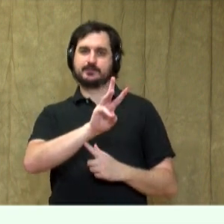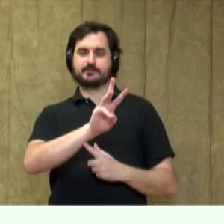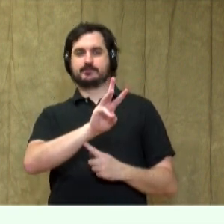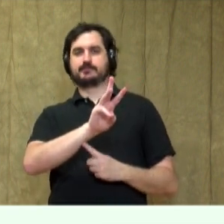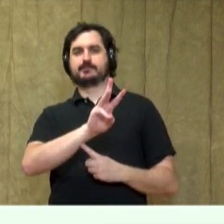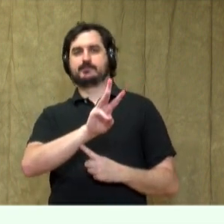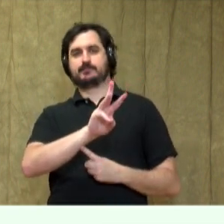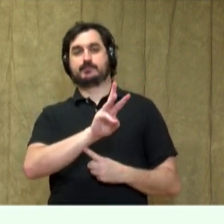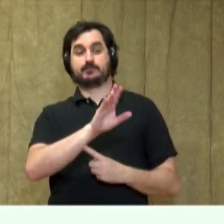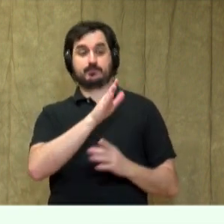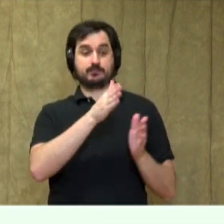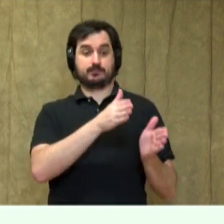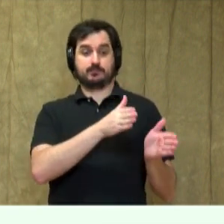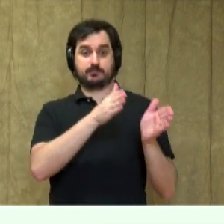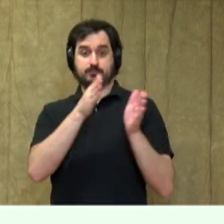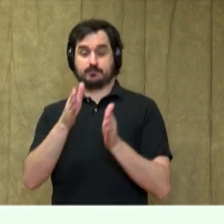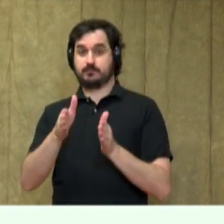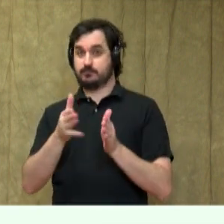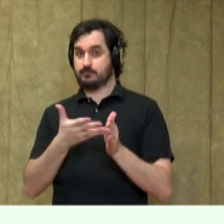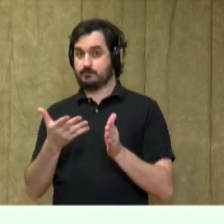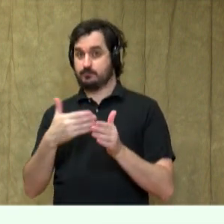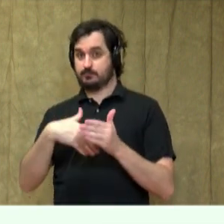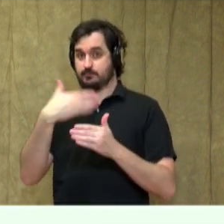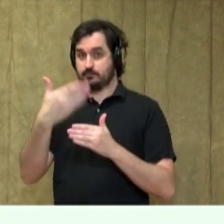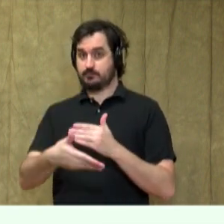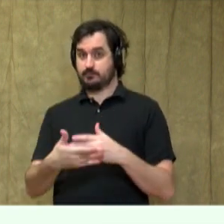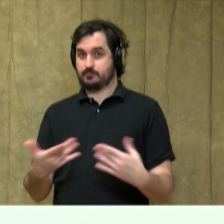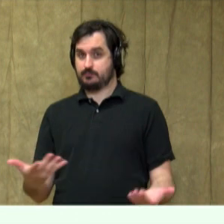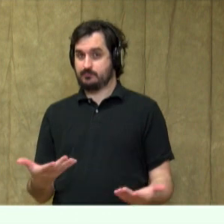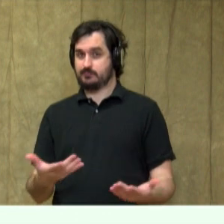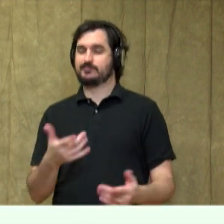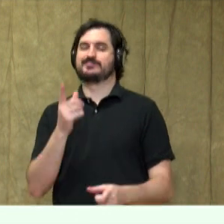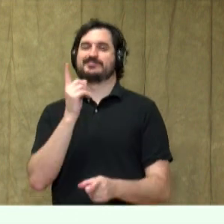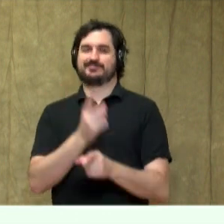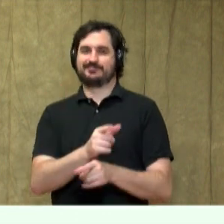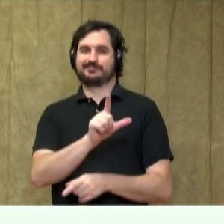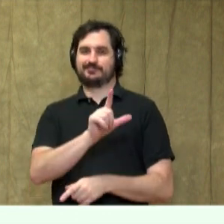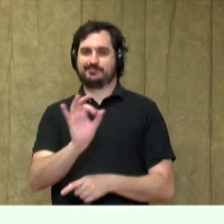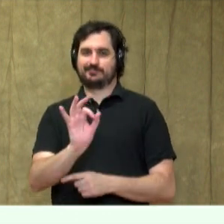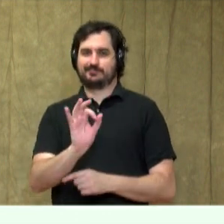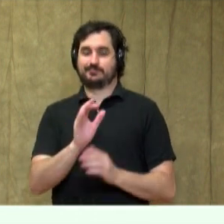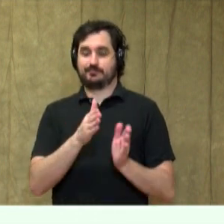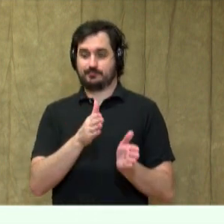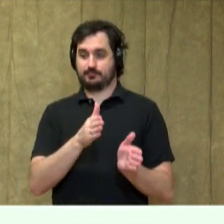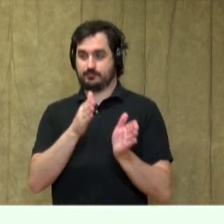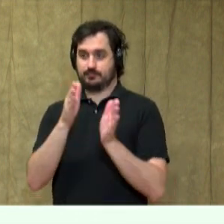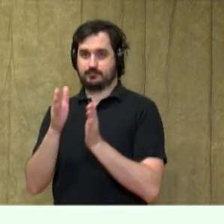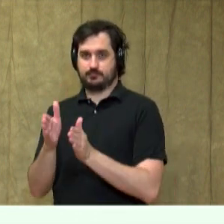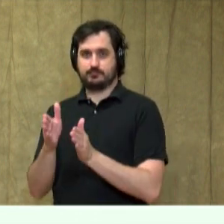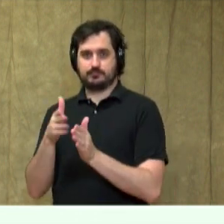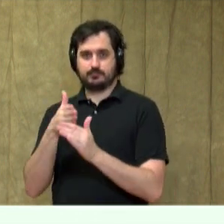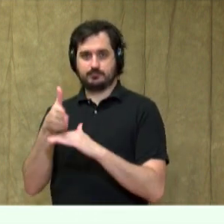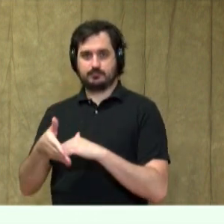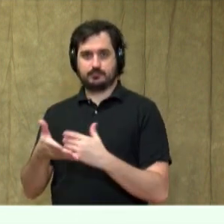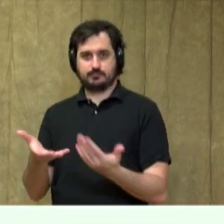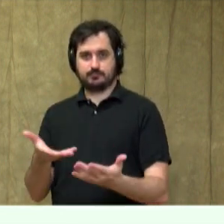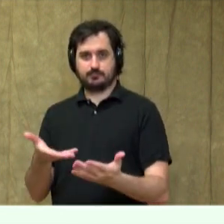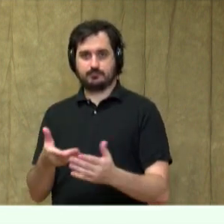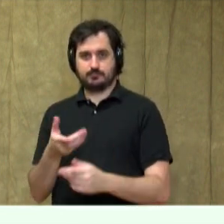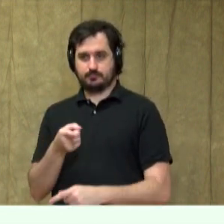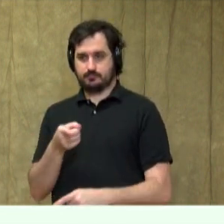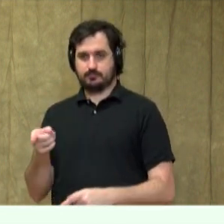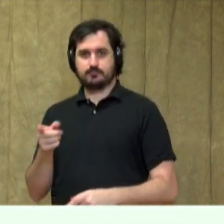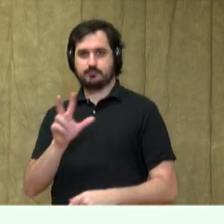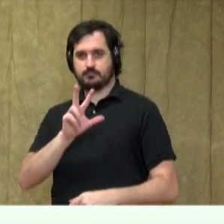26. After 26, yep, 29. After 29,